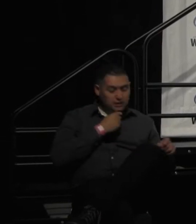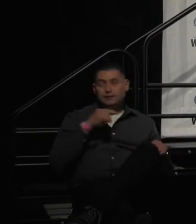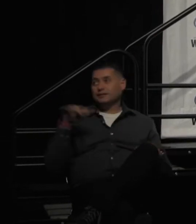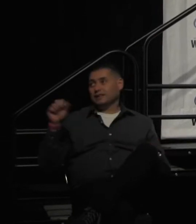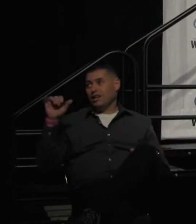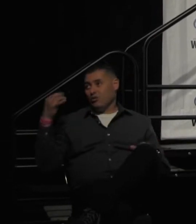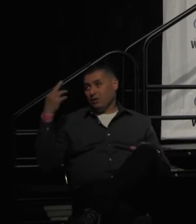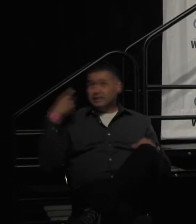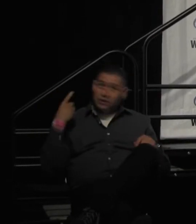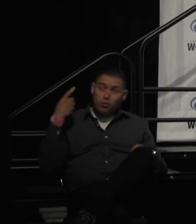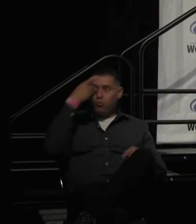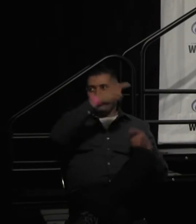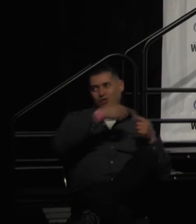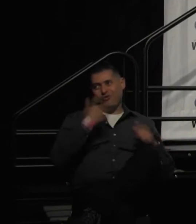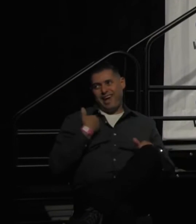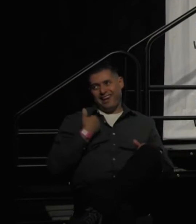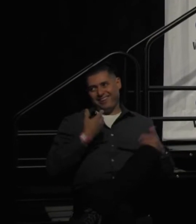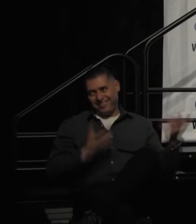in Canada.